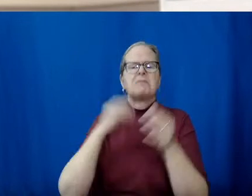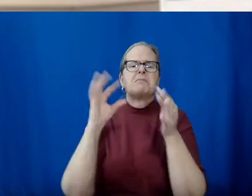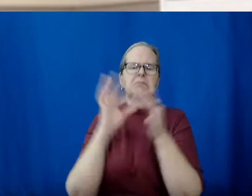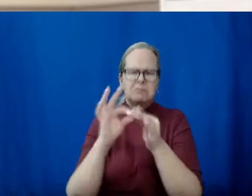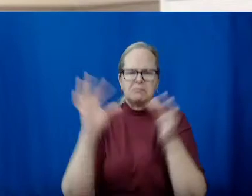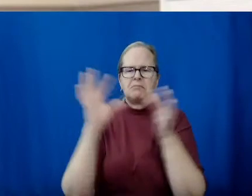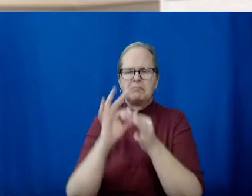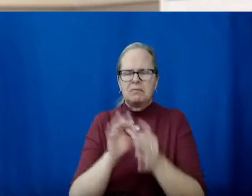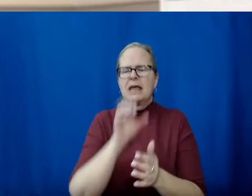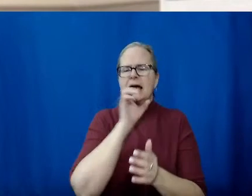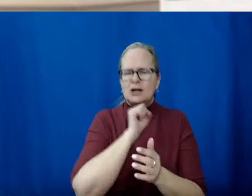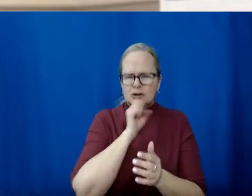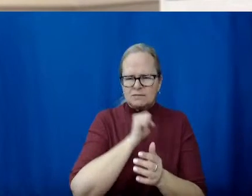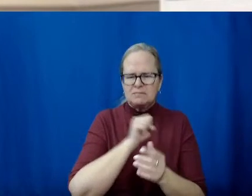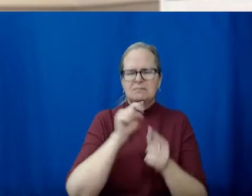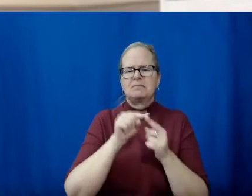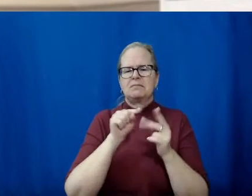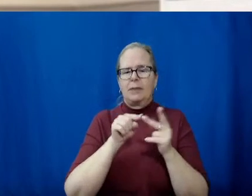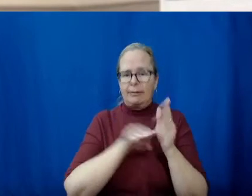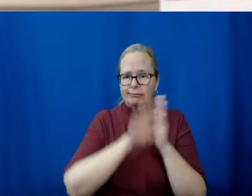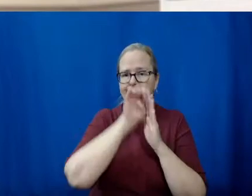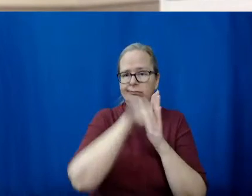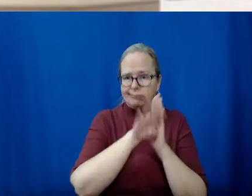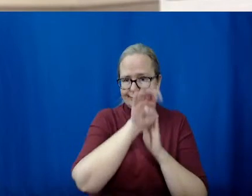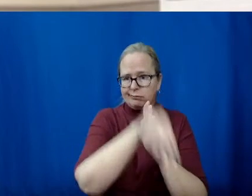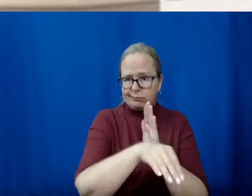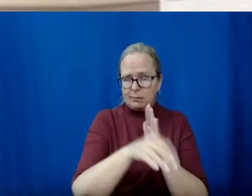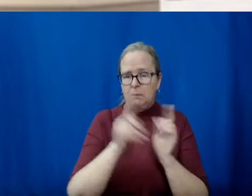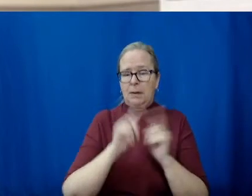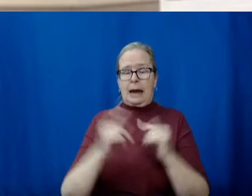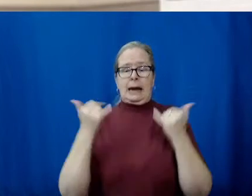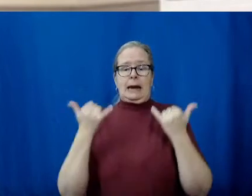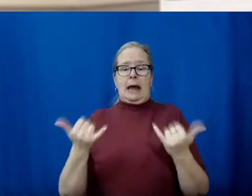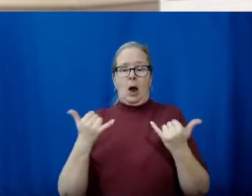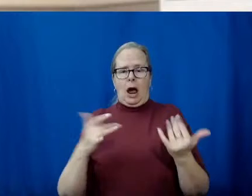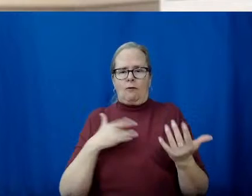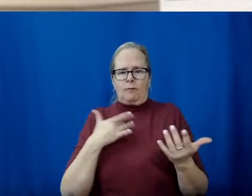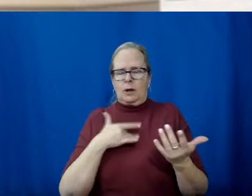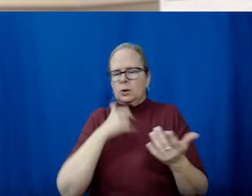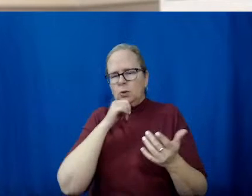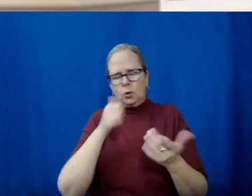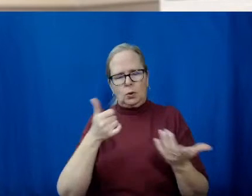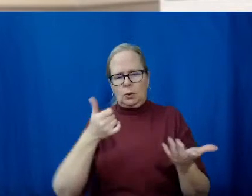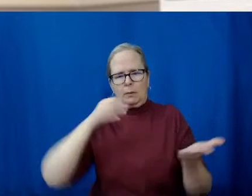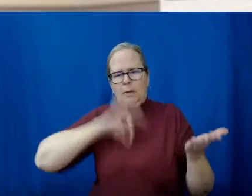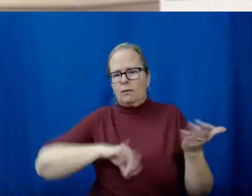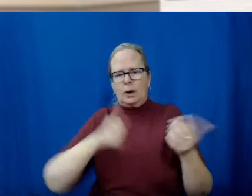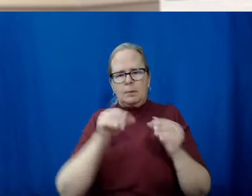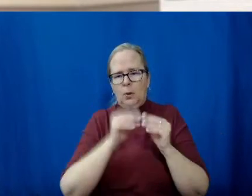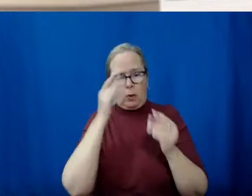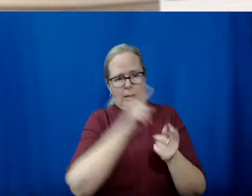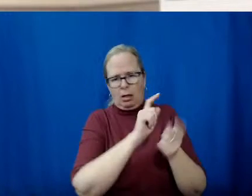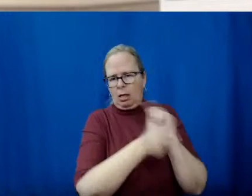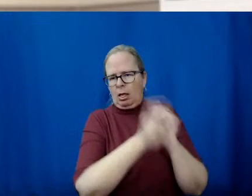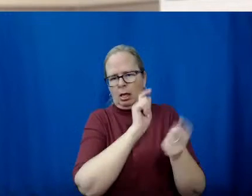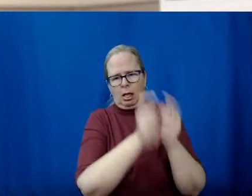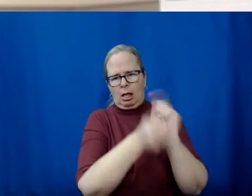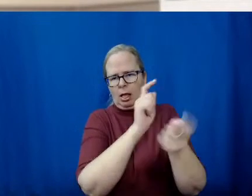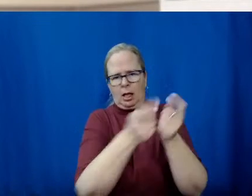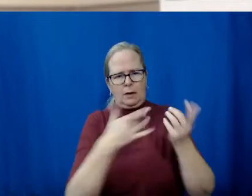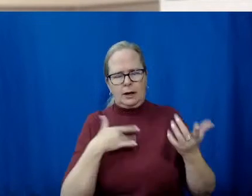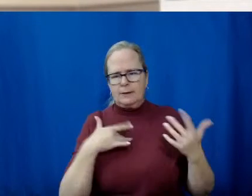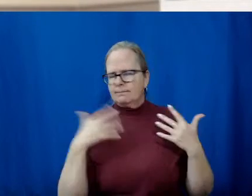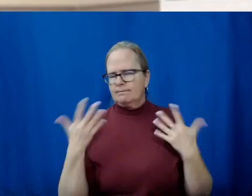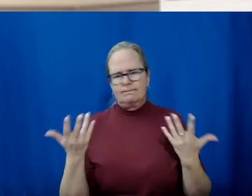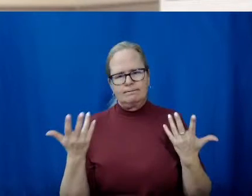location curves, and I just don't think they're useful again. So I'm not publishing those anymore. But the one age element that's really useful is the